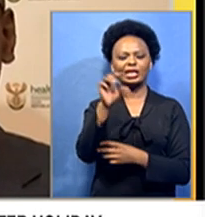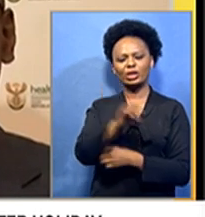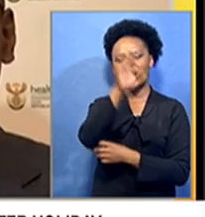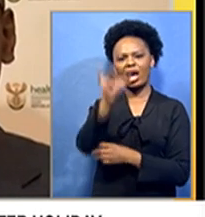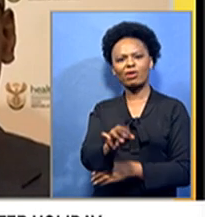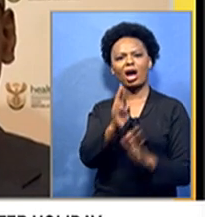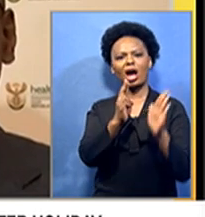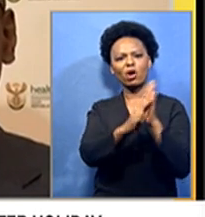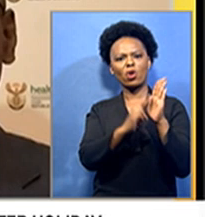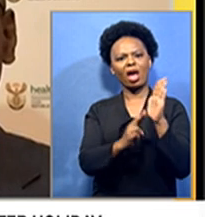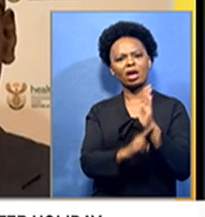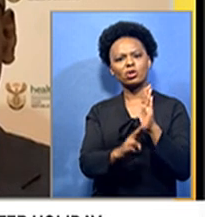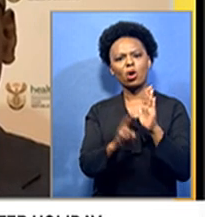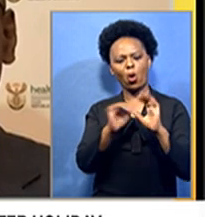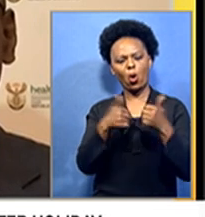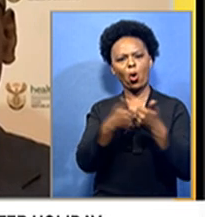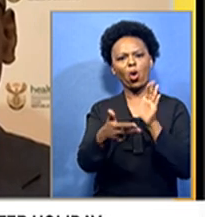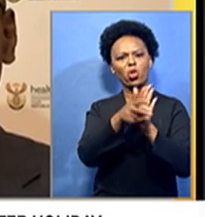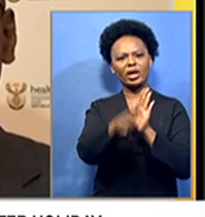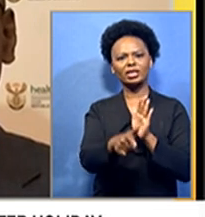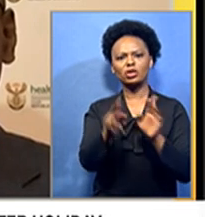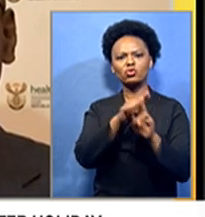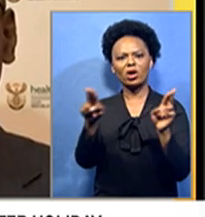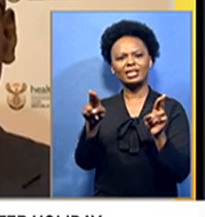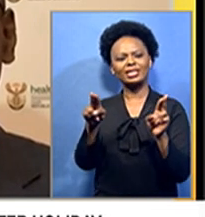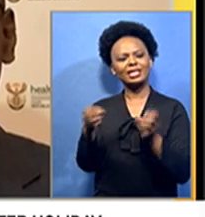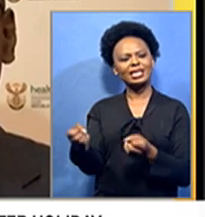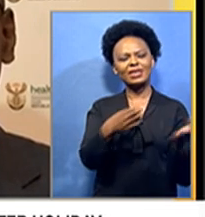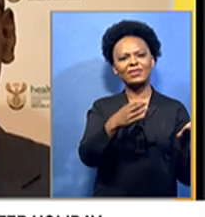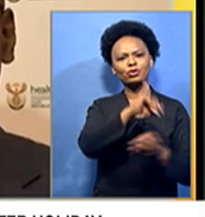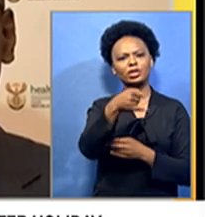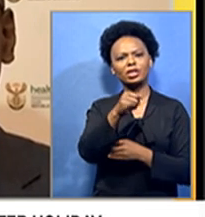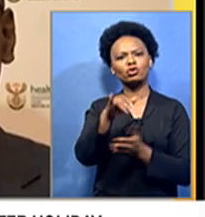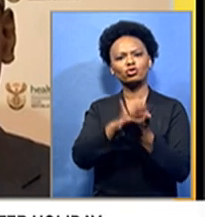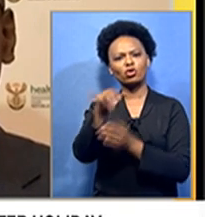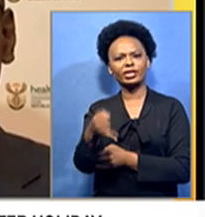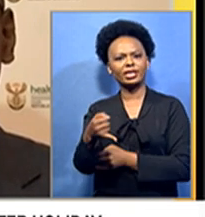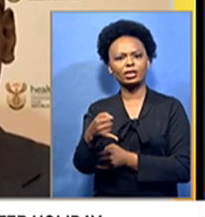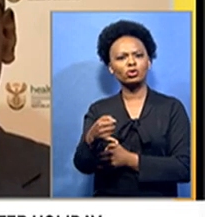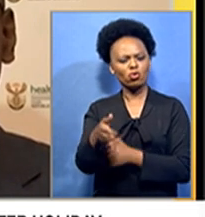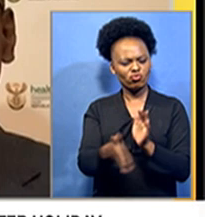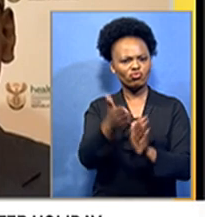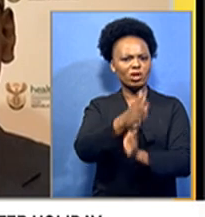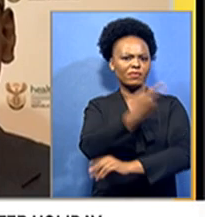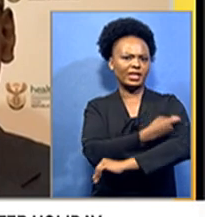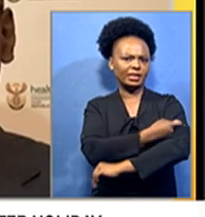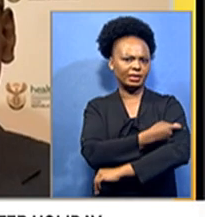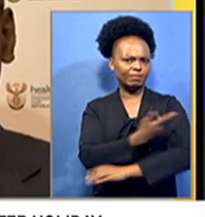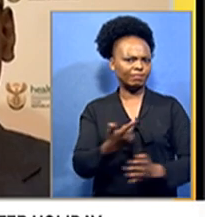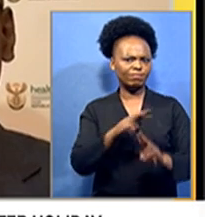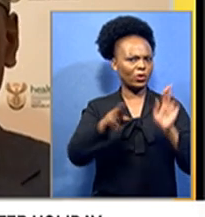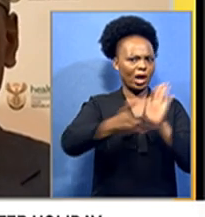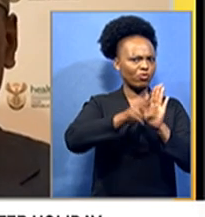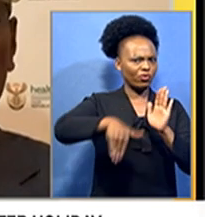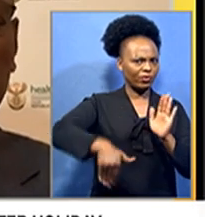has not even given the Johnson & Johnson vaccine the go-ahead as yet. Is this true? Well, they've just finalized it. As